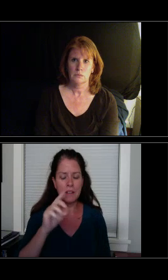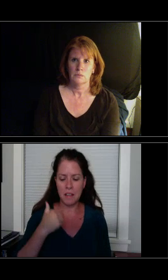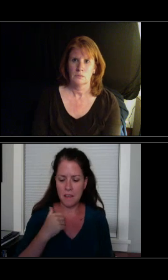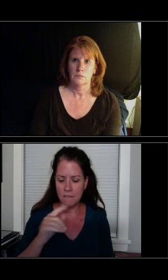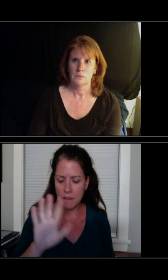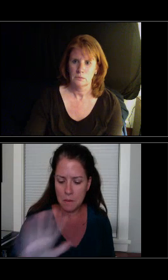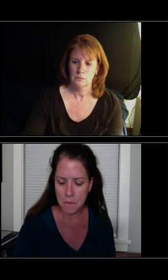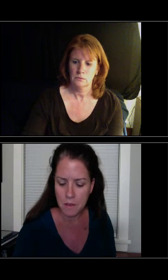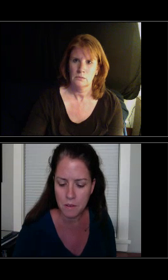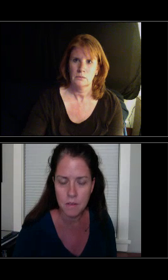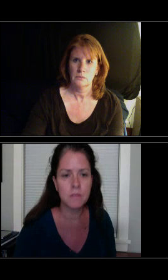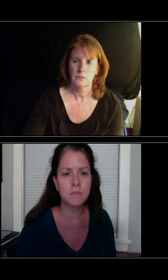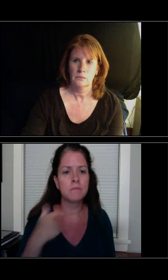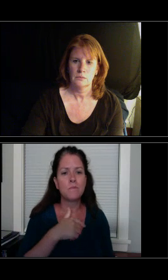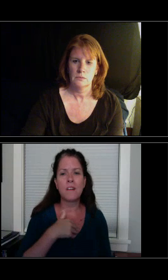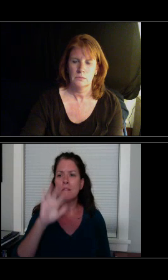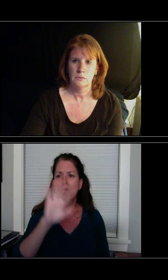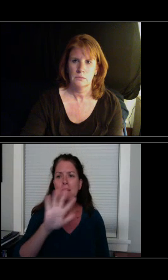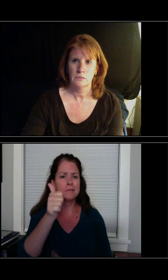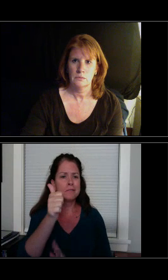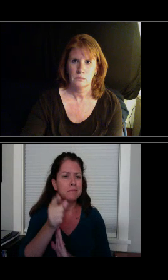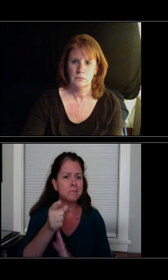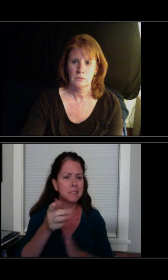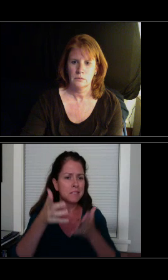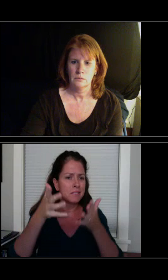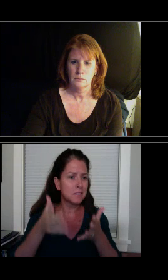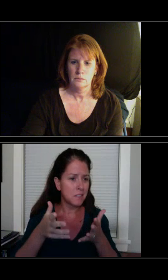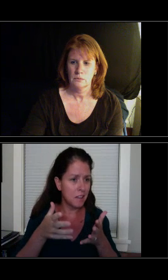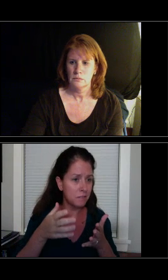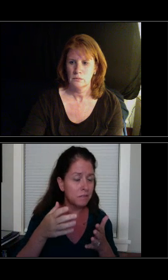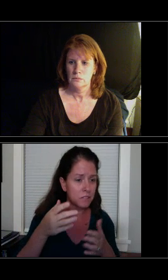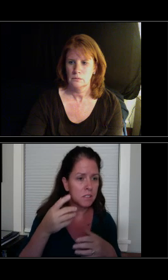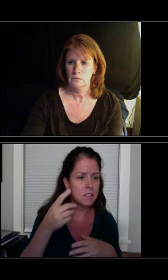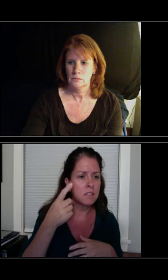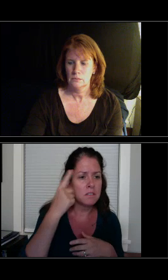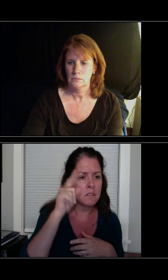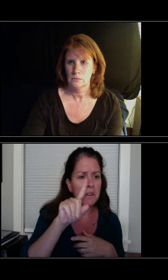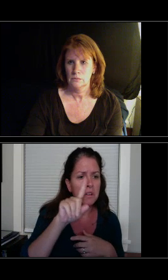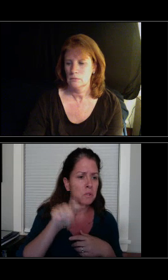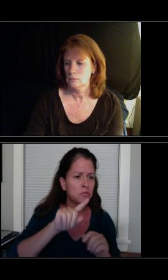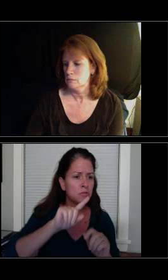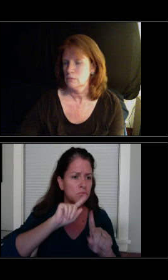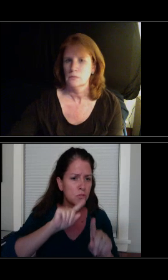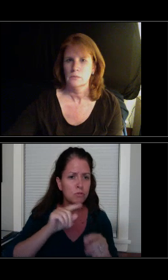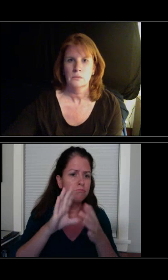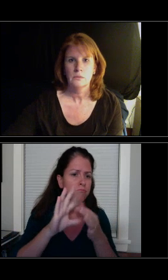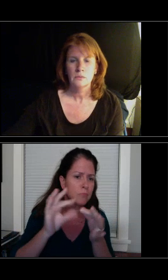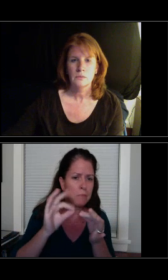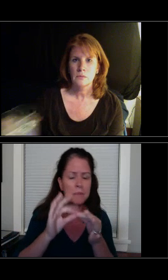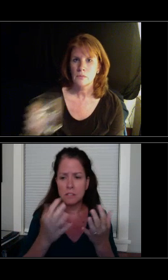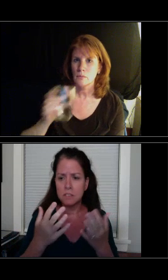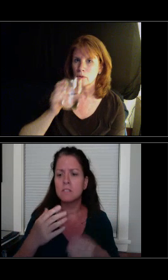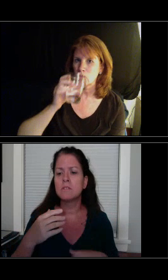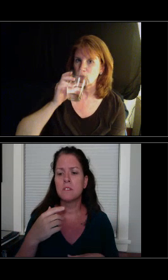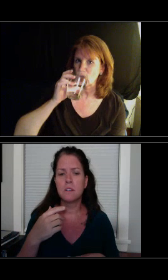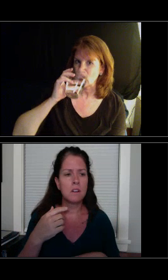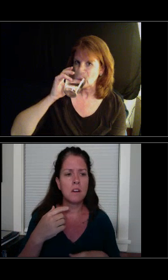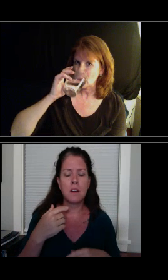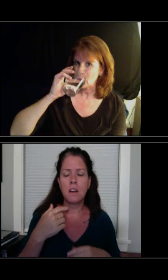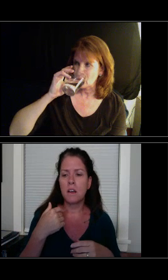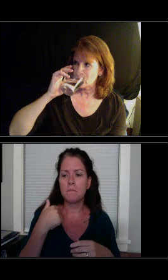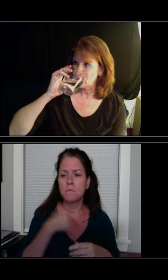All right, thank you so much. And we do have a couple of questions. We have about 10 minutes left. And so we'll do